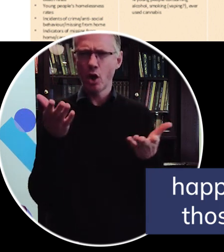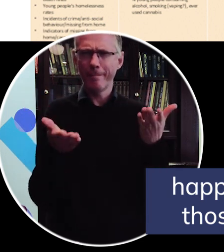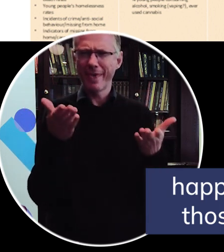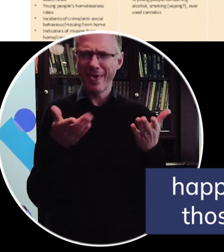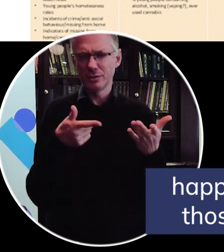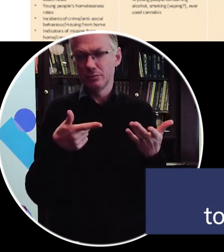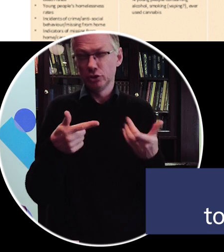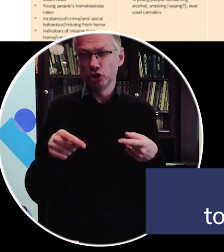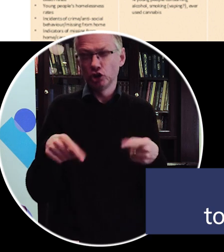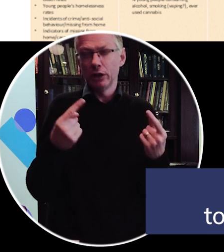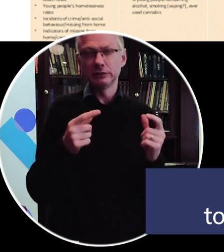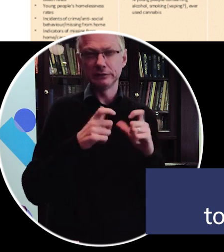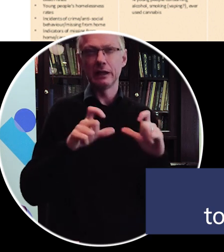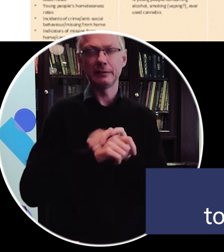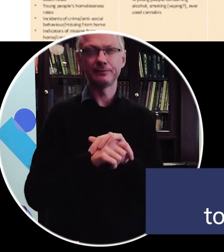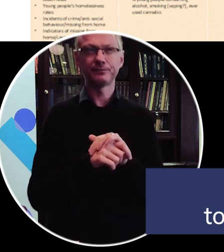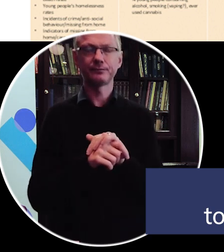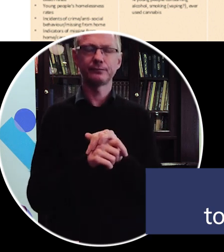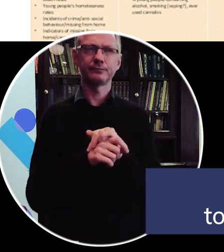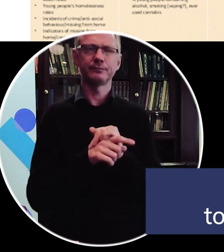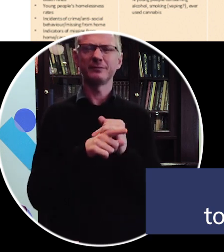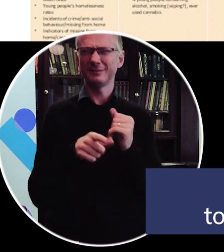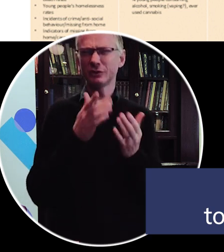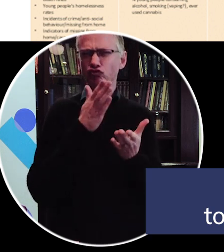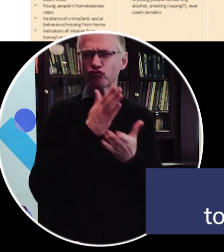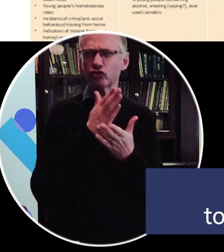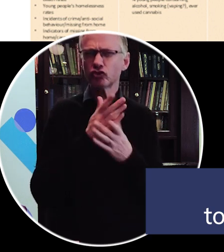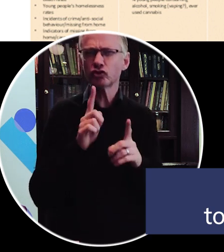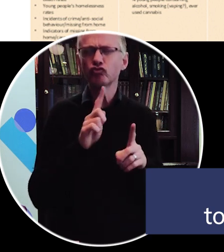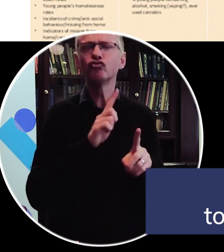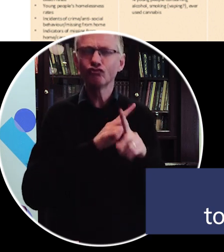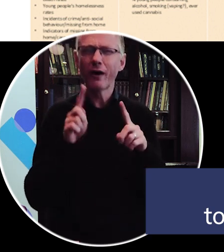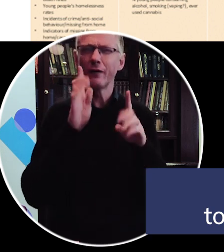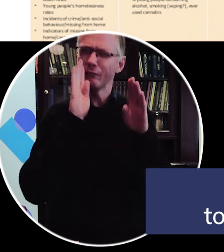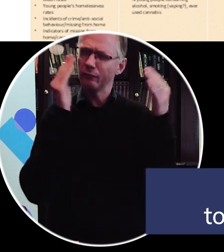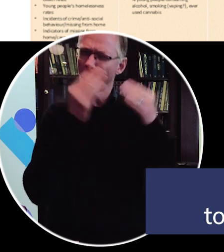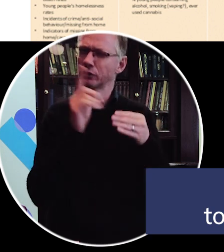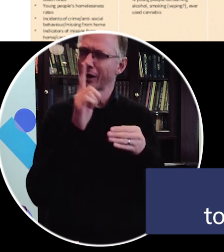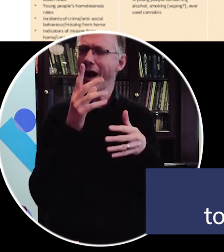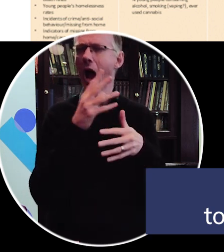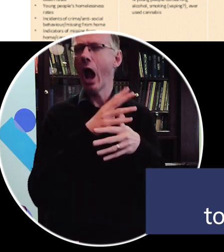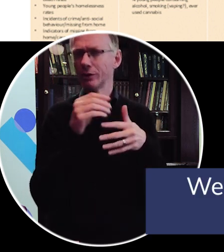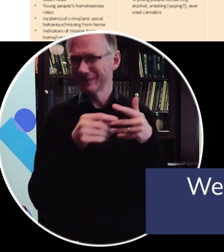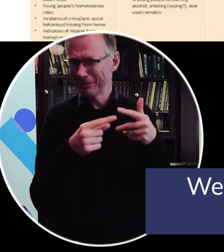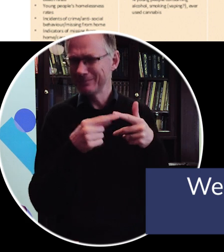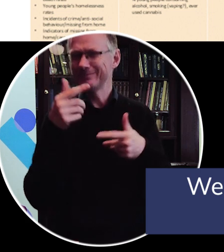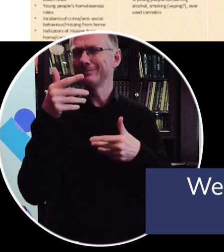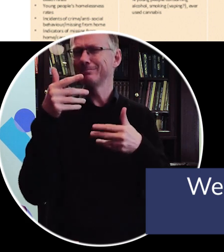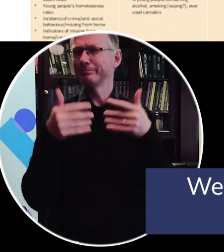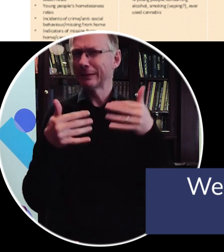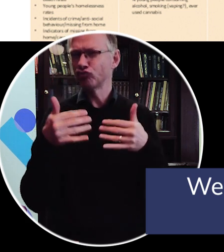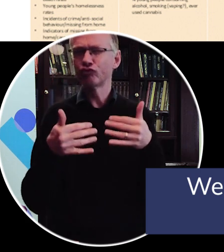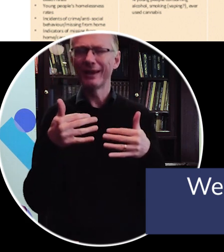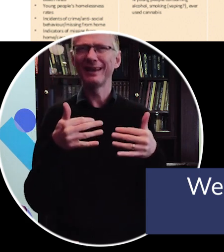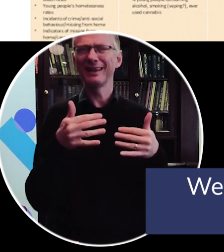challenge. So as I say, this is really trying to focus on outcomes. the indicators and metrics. It's not,